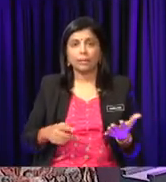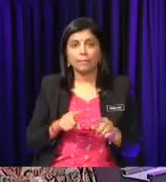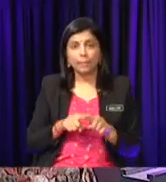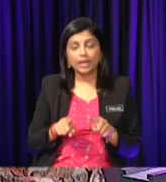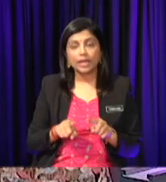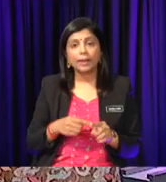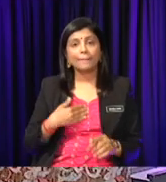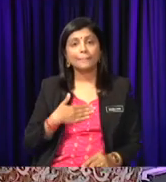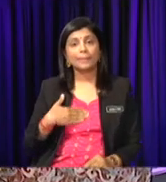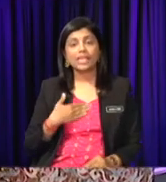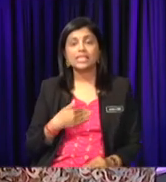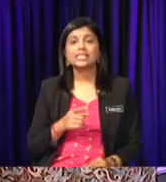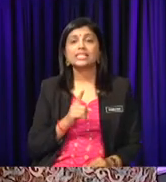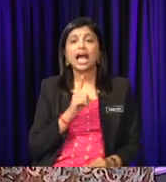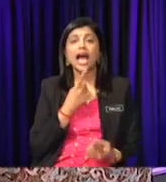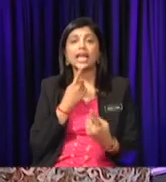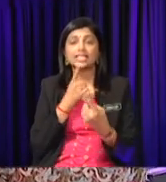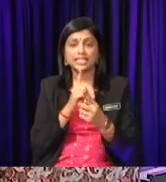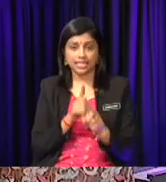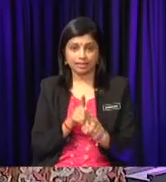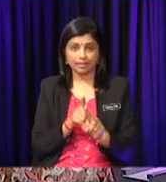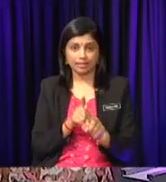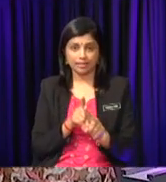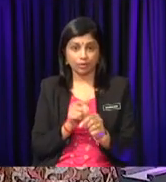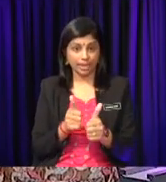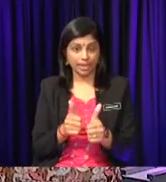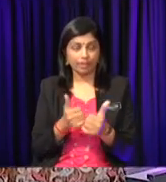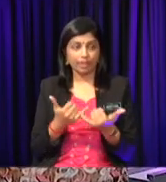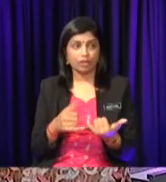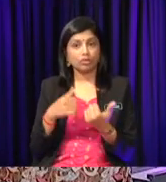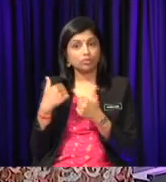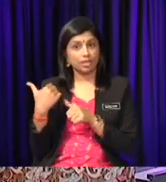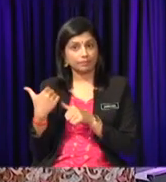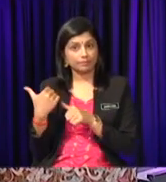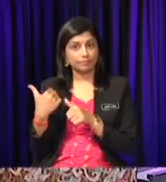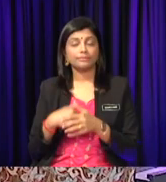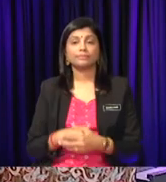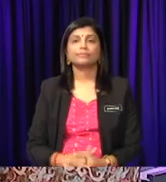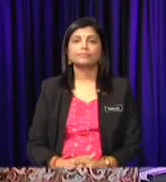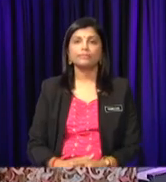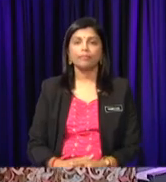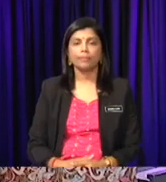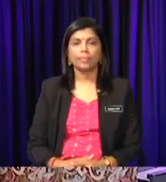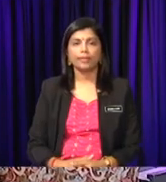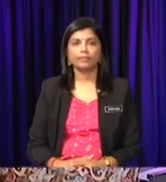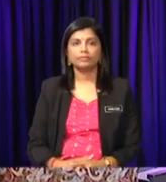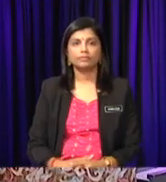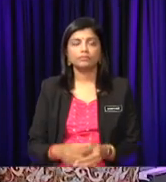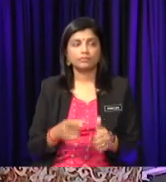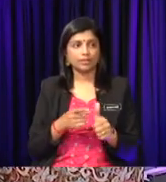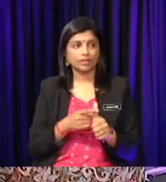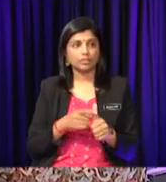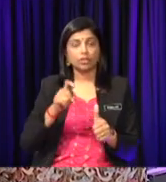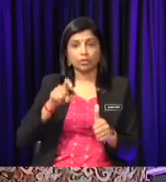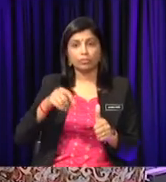so I'm going to start off with a basic checklist, which we'll look at the end of the show also. Mm-hmm. You need to know the structure